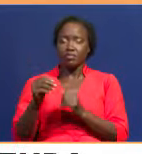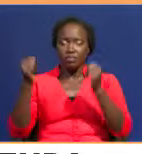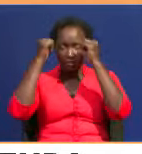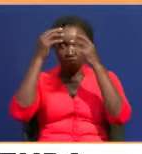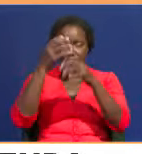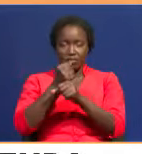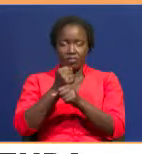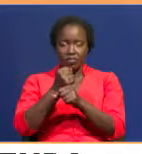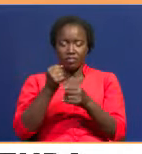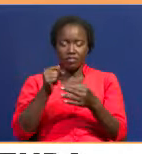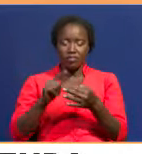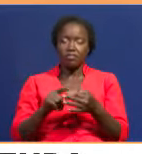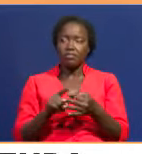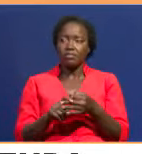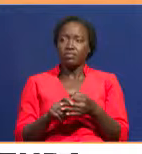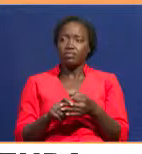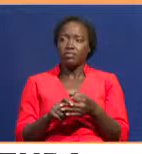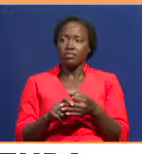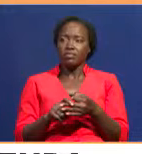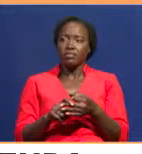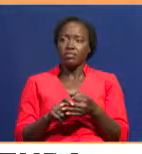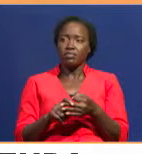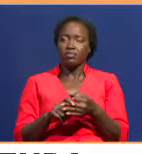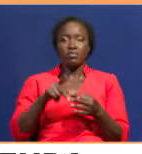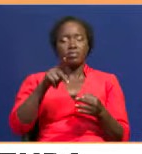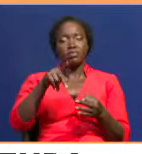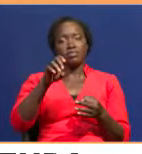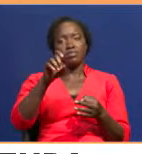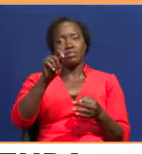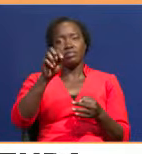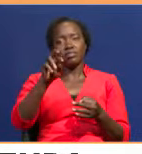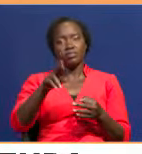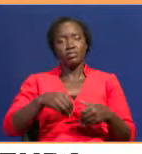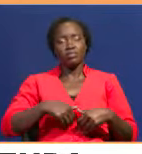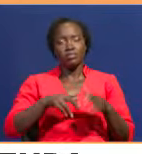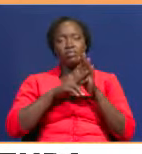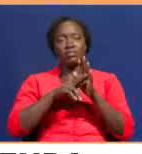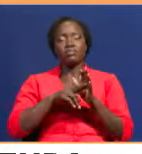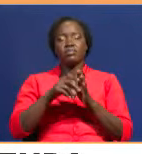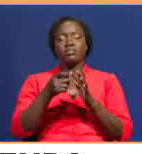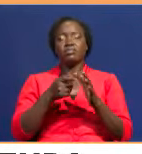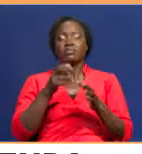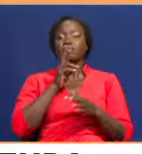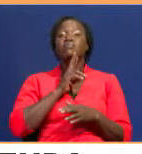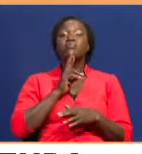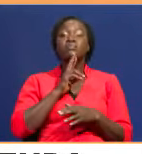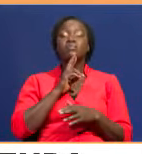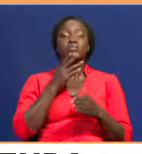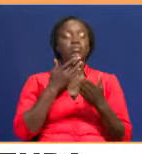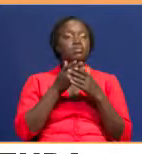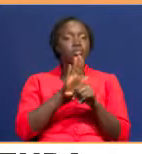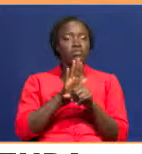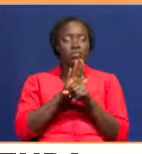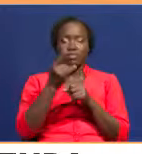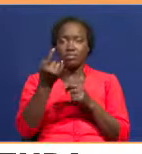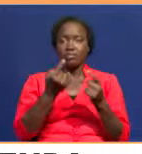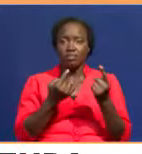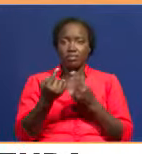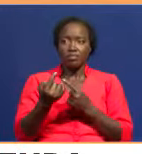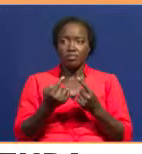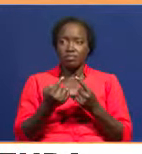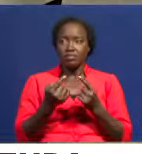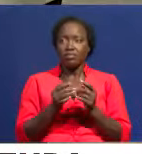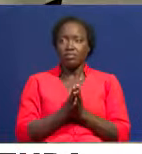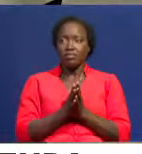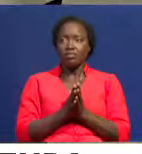Association. Thank you so much for coming in. And finally, Peter Mwangi Kimani, youth representative from Biashara Ward Ruiru. Thank you so much for coming in, gentlemen. That is our